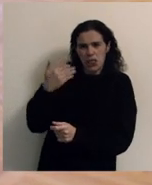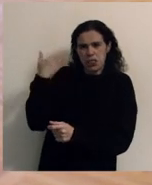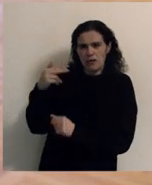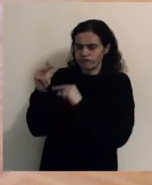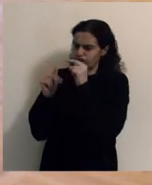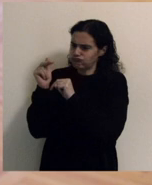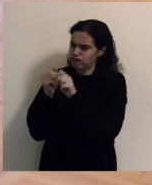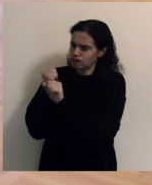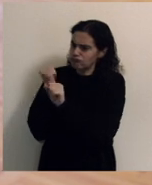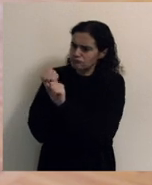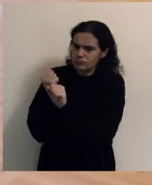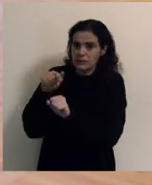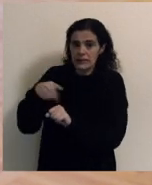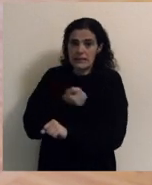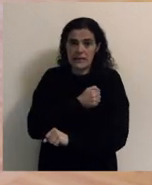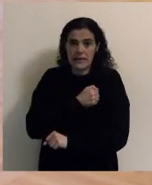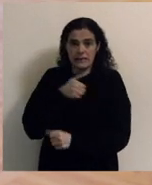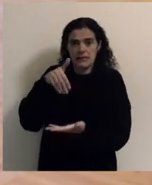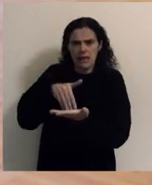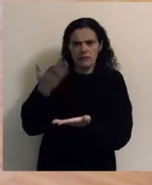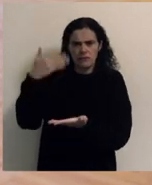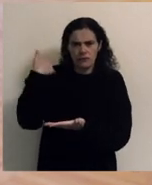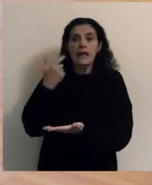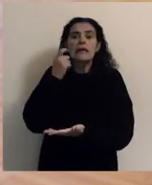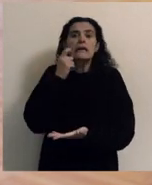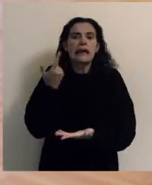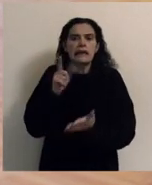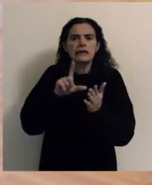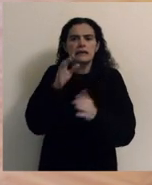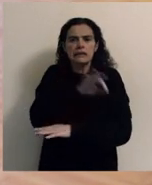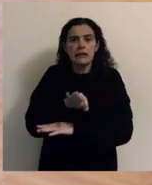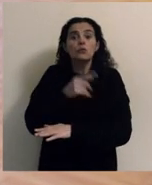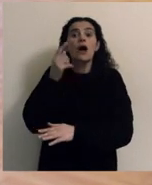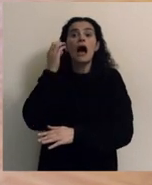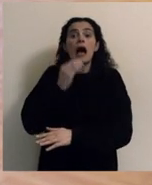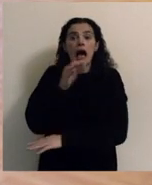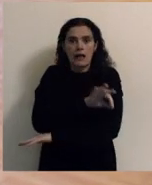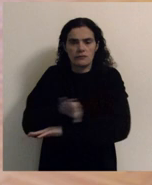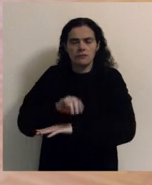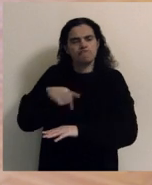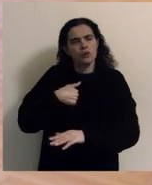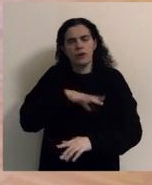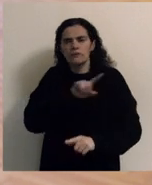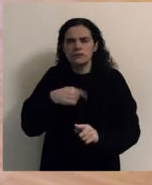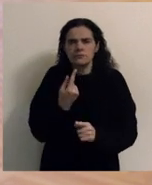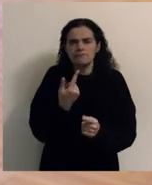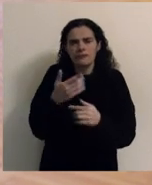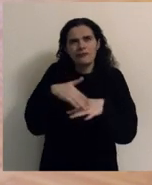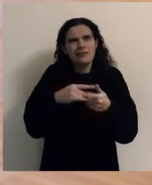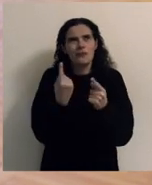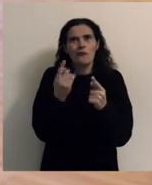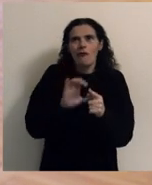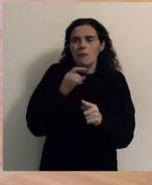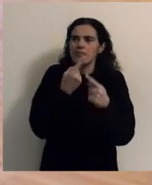the villa, the Casa de Serralves by Álvaro Siza, I wanted to do a very different kind of